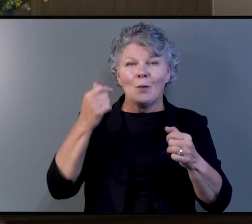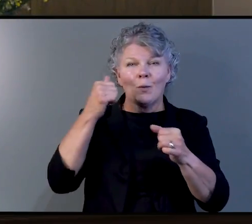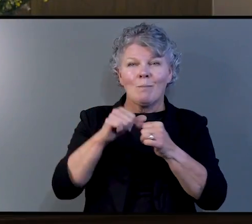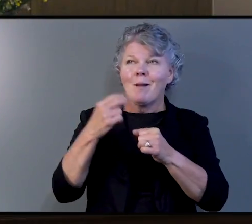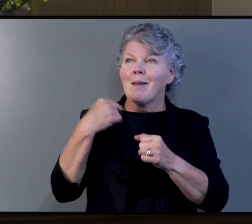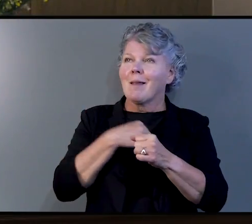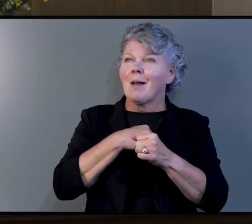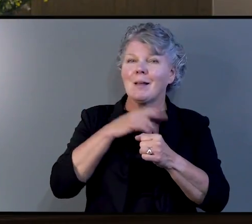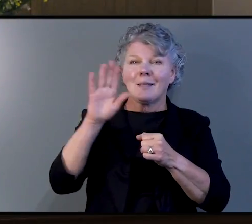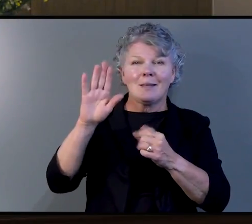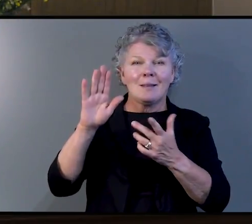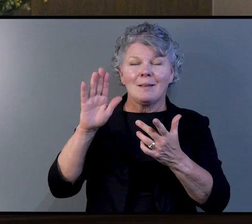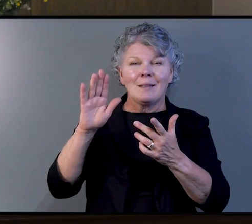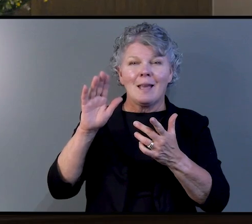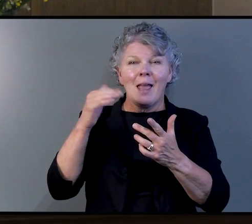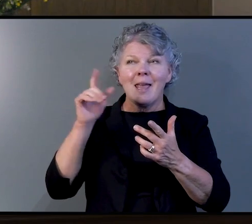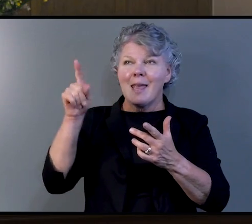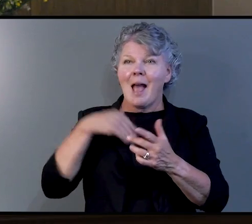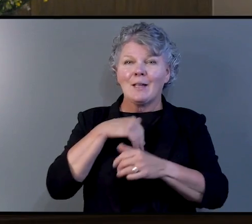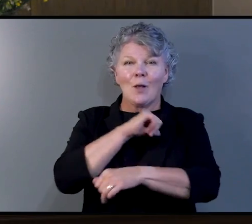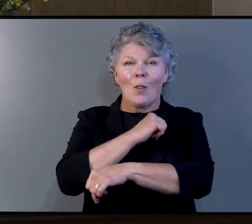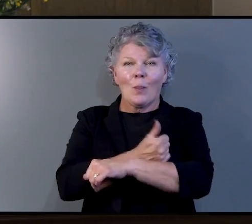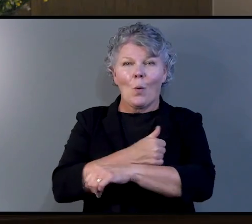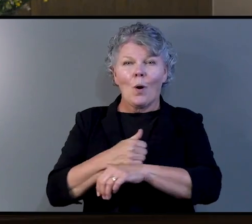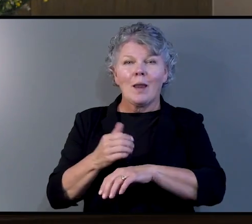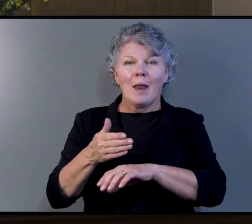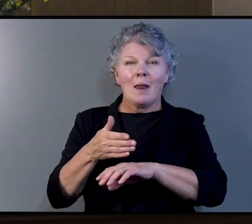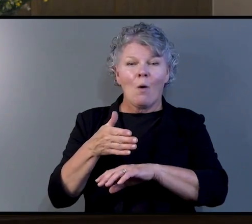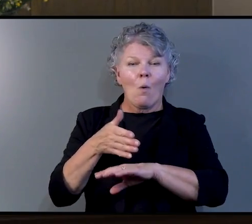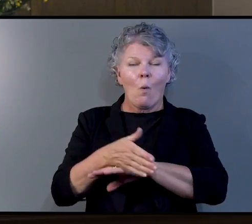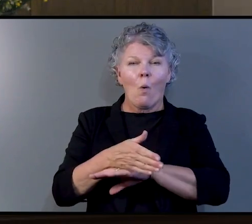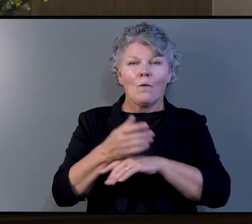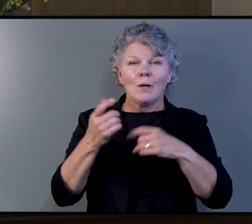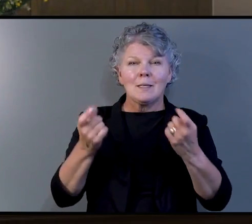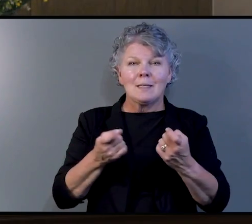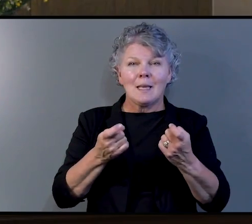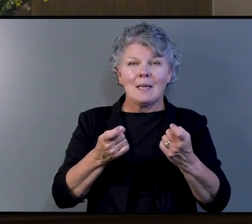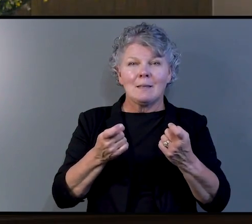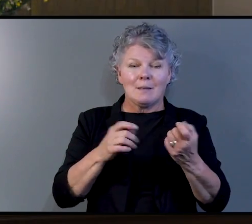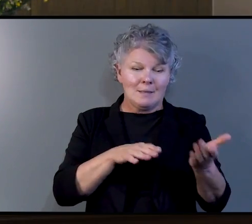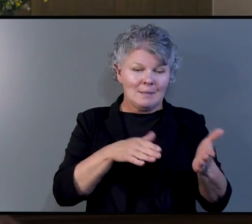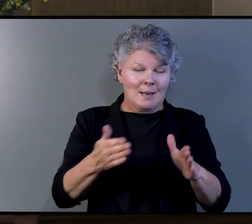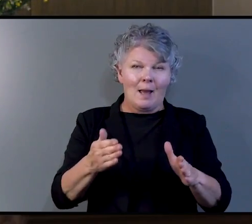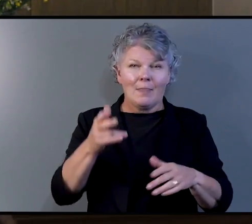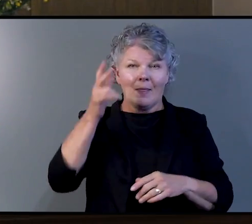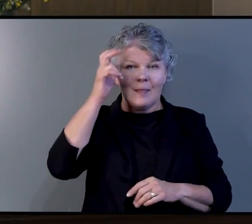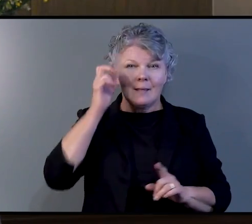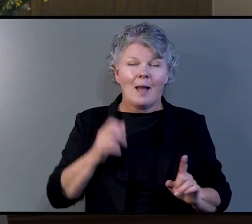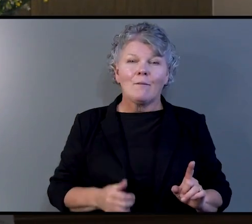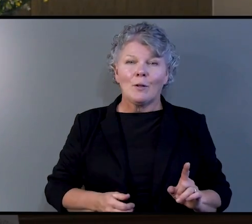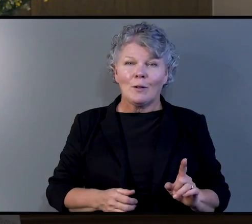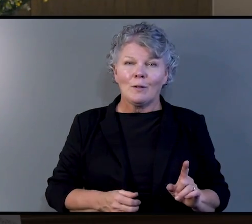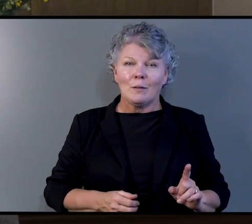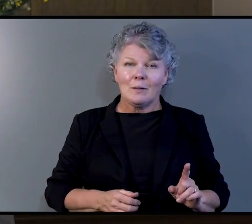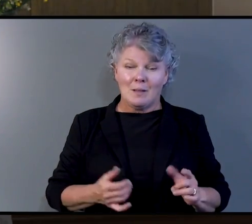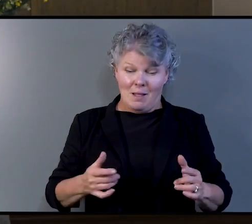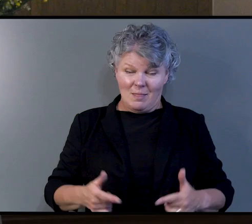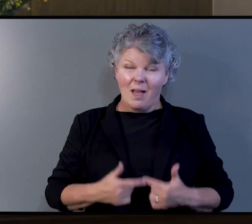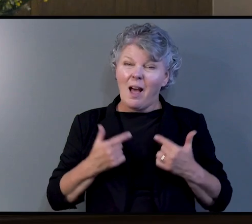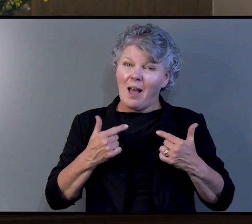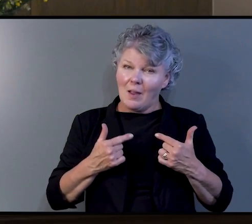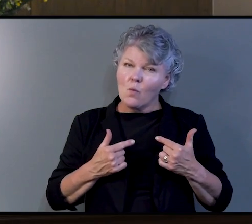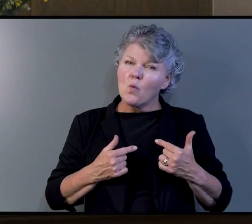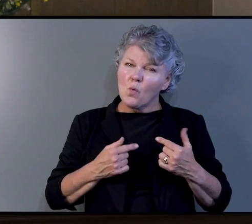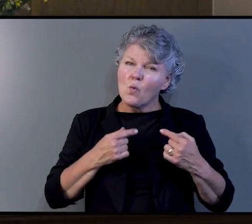all our enemies, sin, death, and the devil. In this life, we will face hardships and struggles, and at times it may seem like God is not in